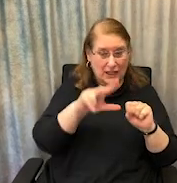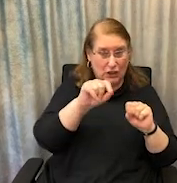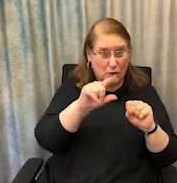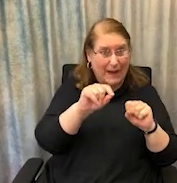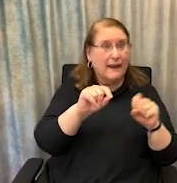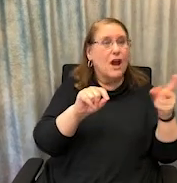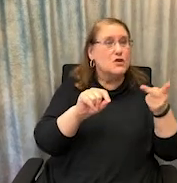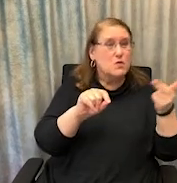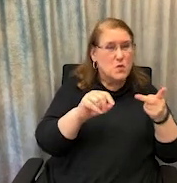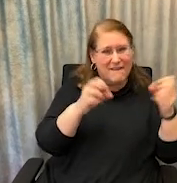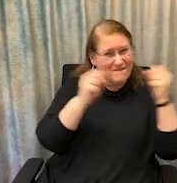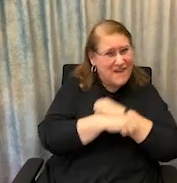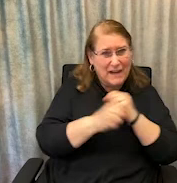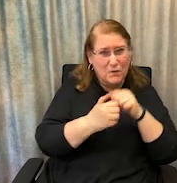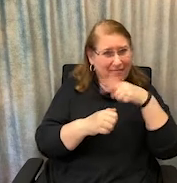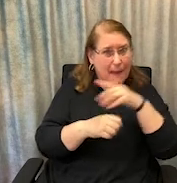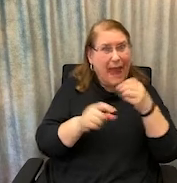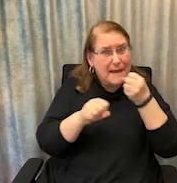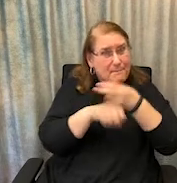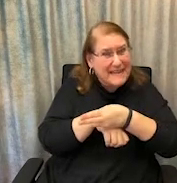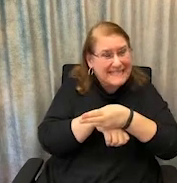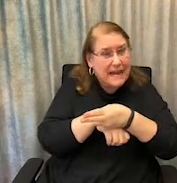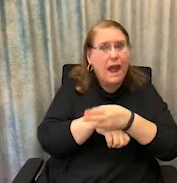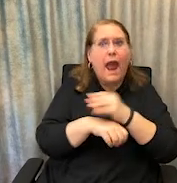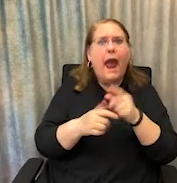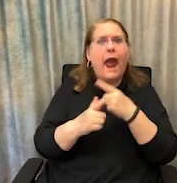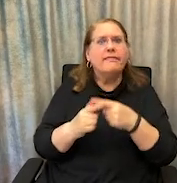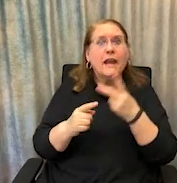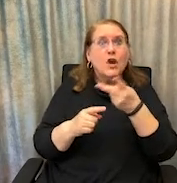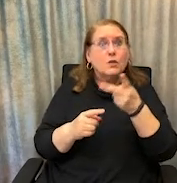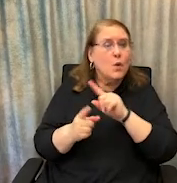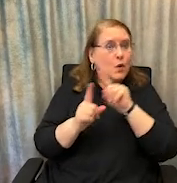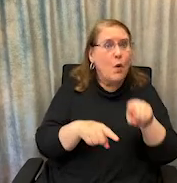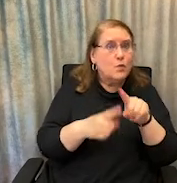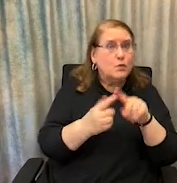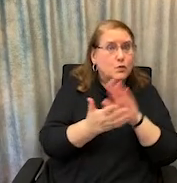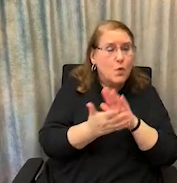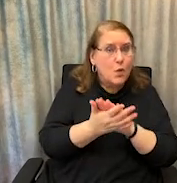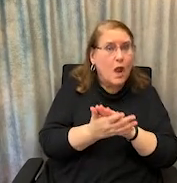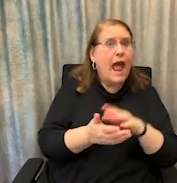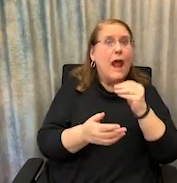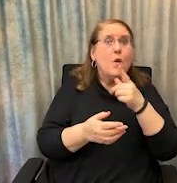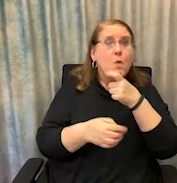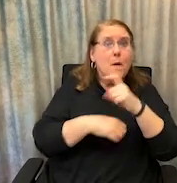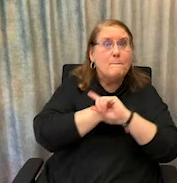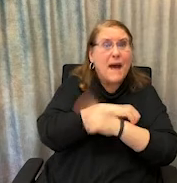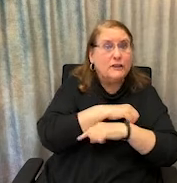beating them up, and then you came to the director of the school and you took you were punished and not the other guys.